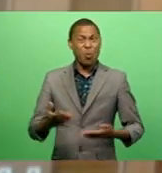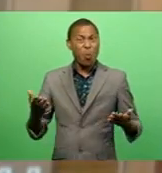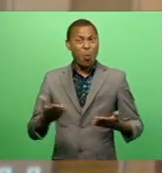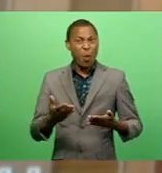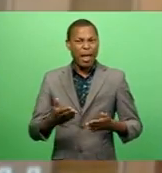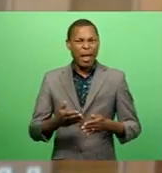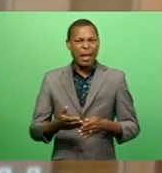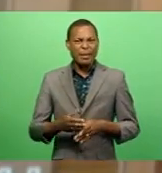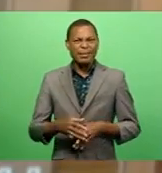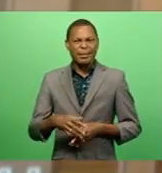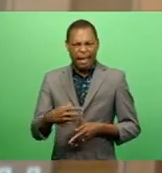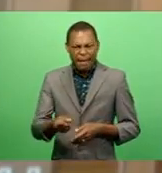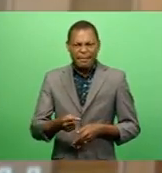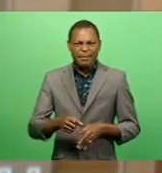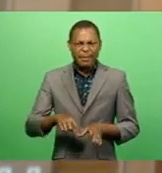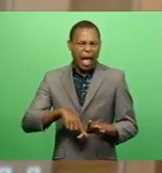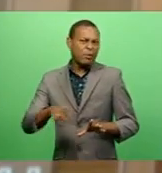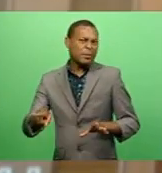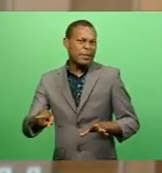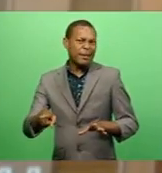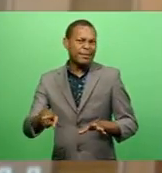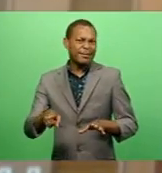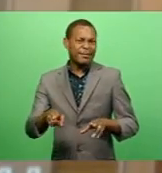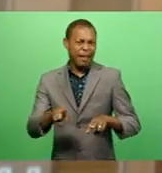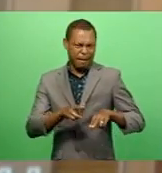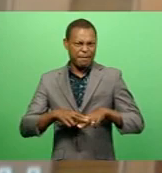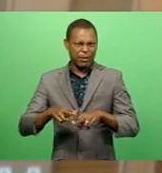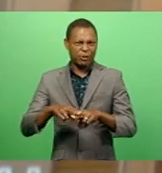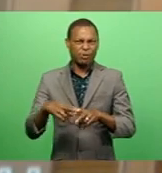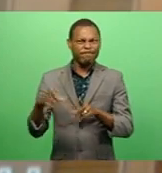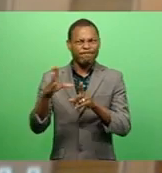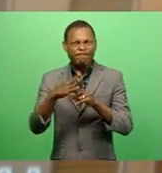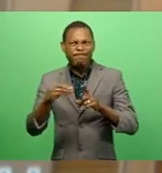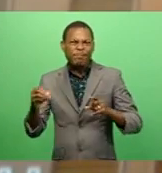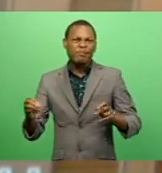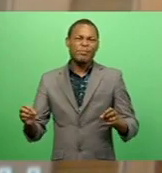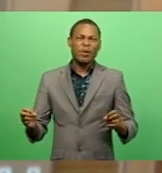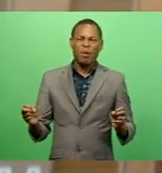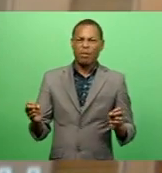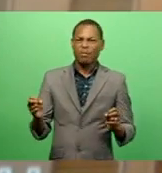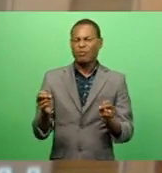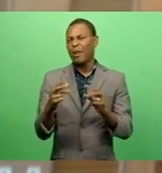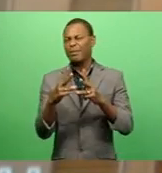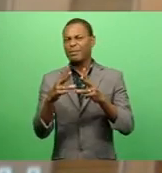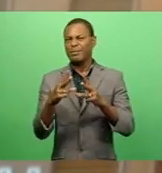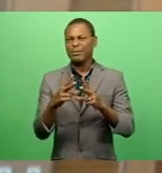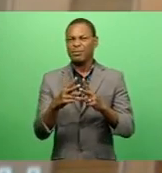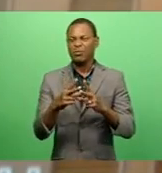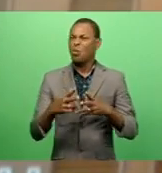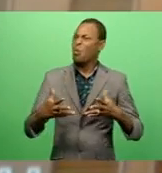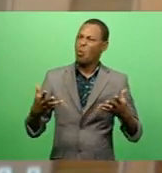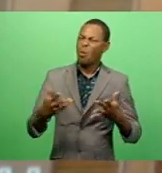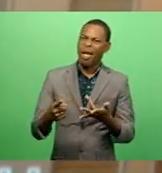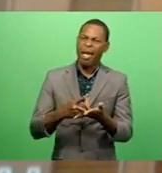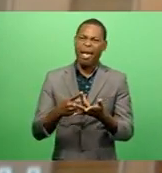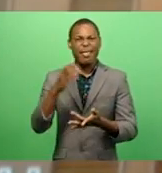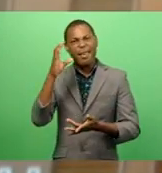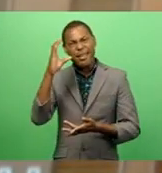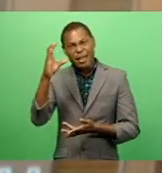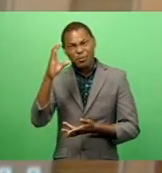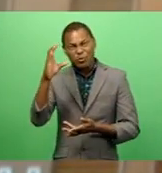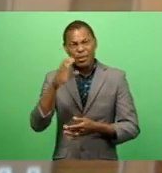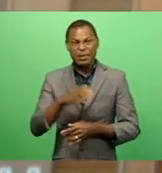Fiji, in Paris or Port Moresby or Melbourne, Sydney, Auckland, or sitting in